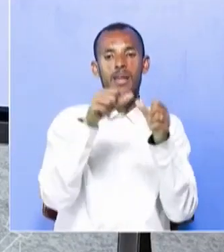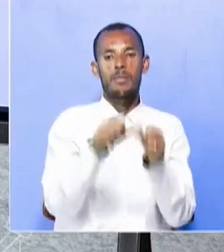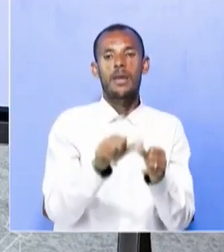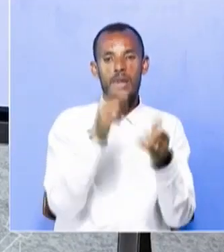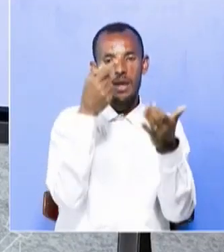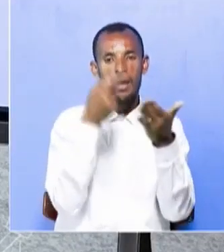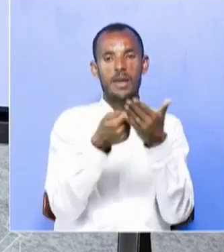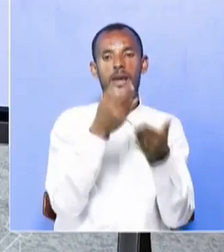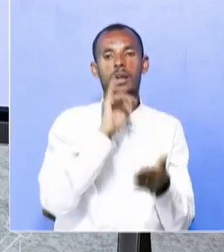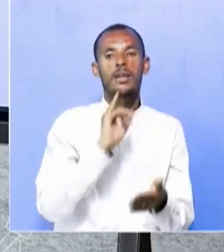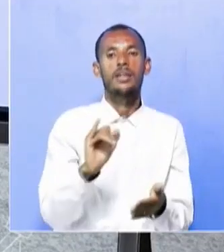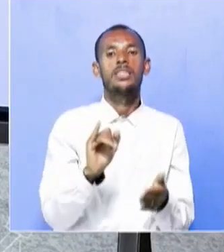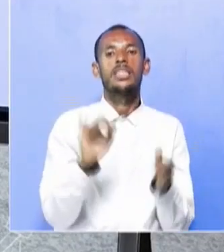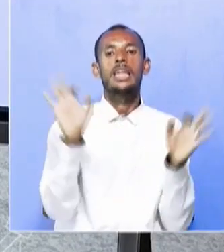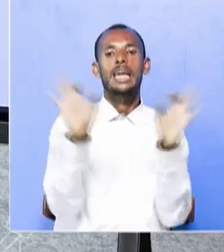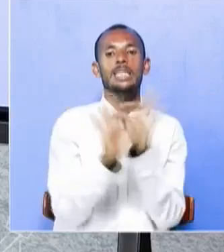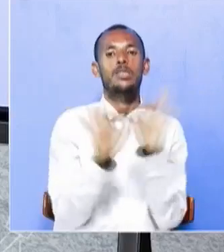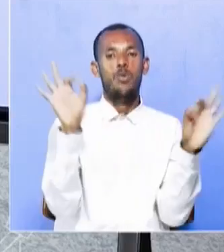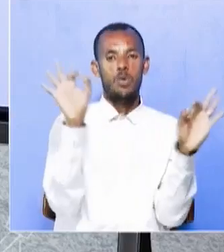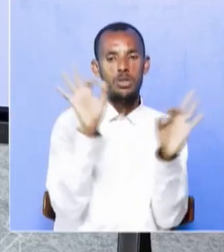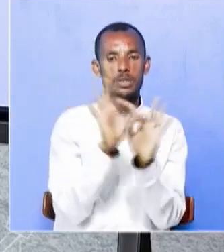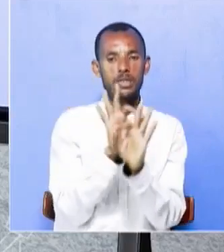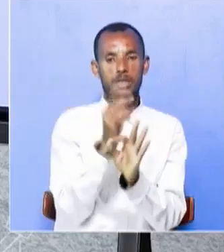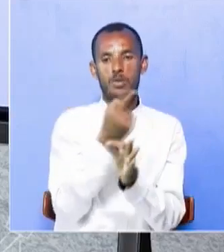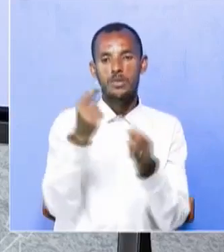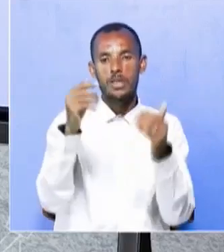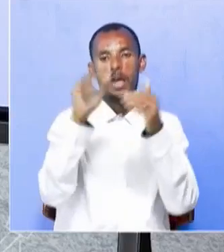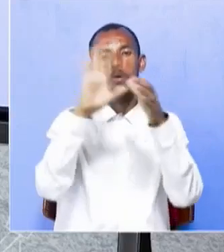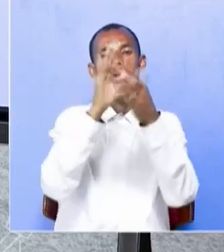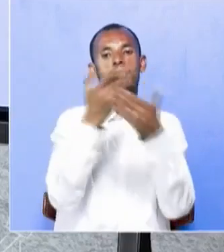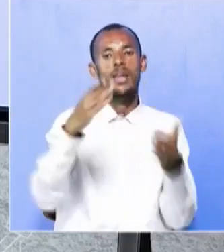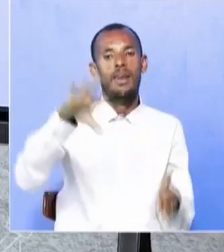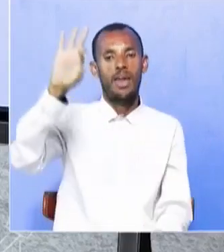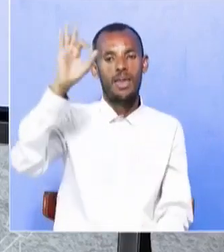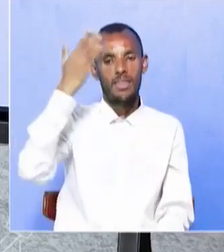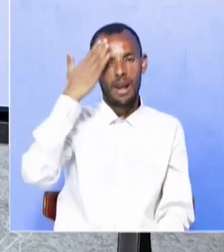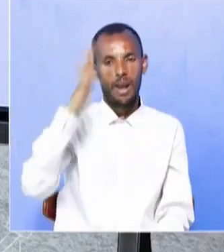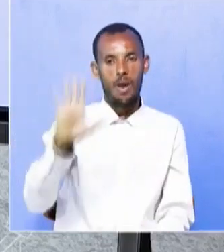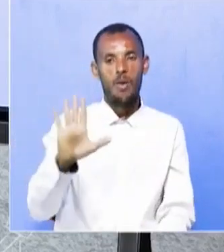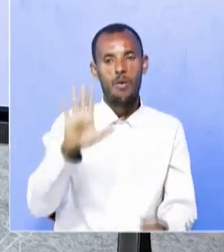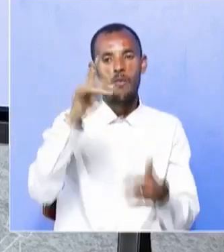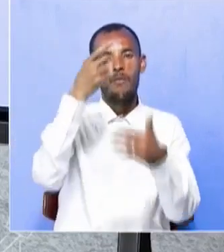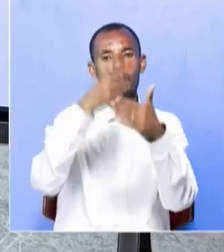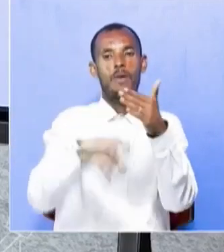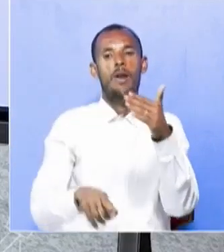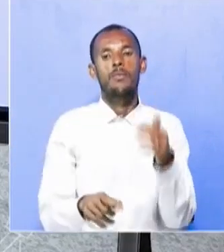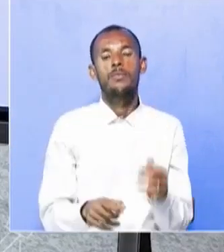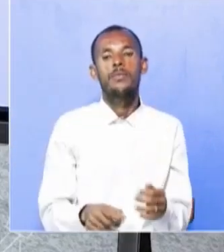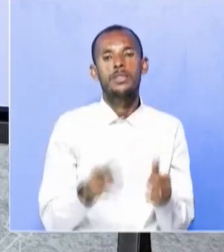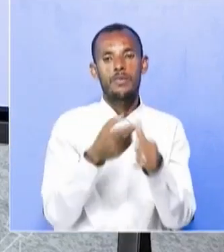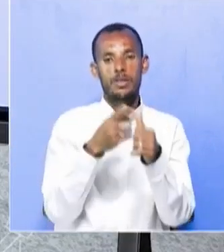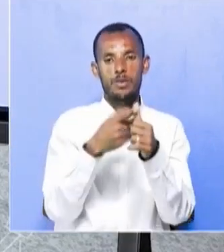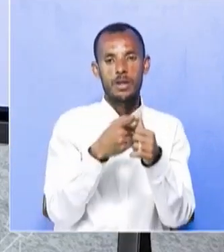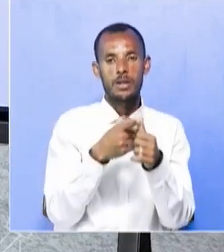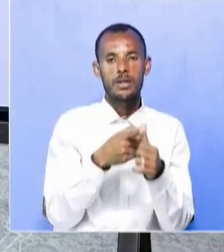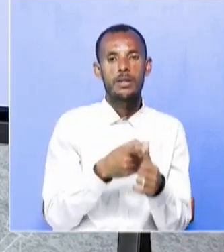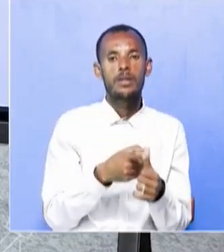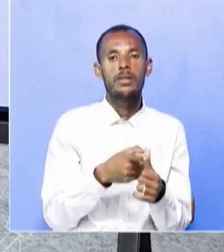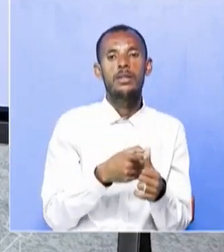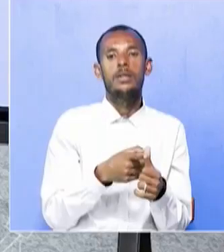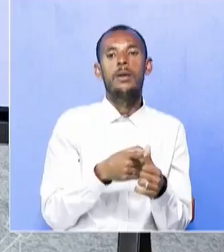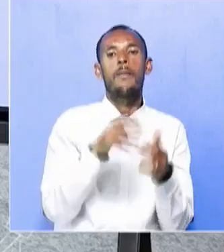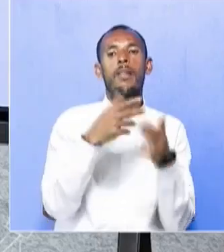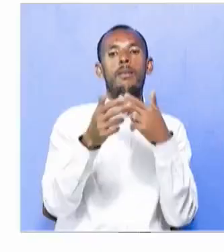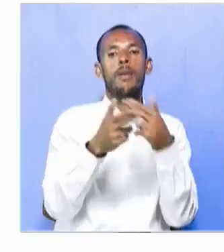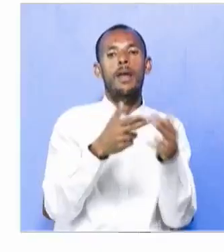is crisscrossing each of the equation and obtain the unknown variables. So from the first one,